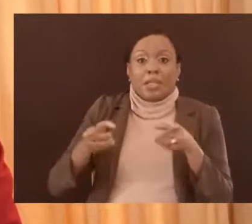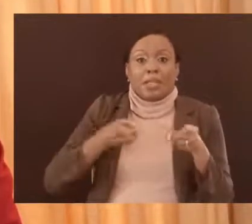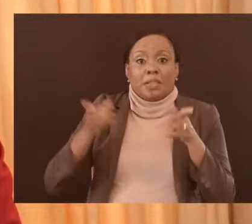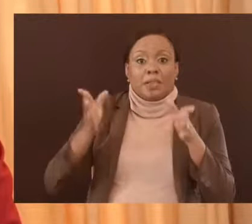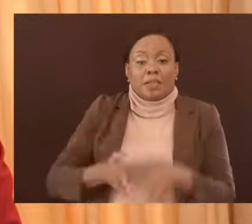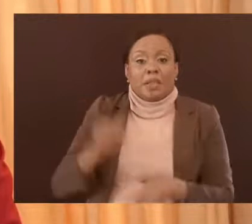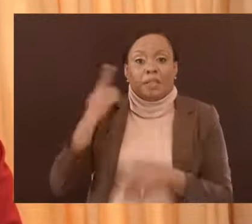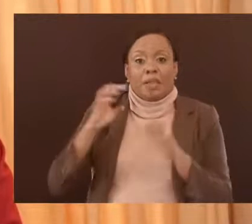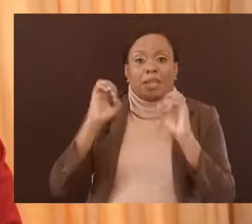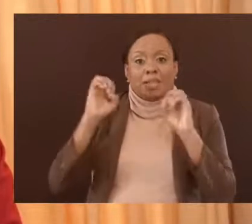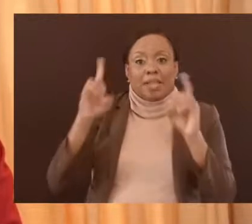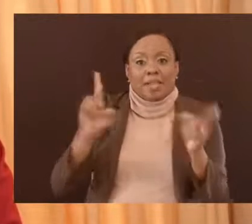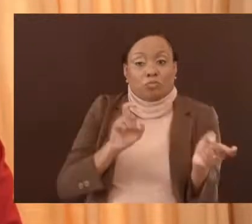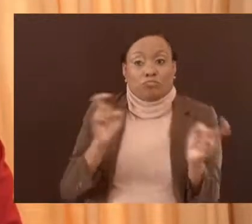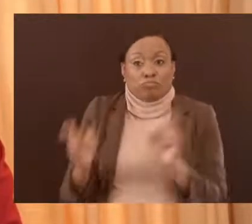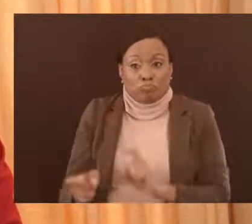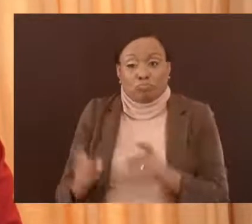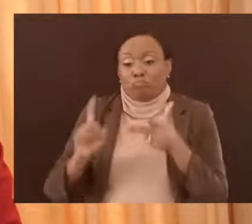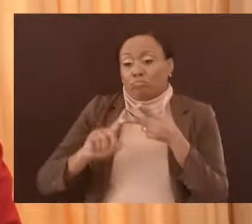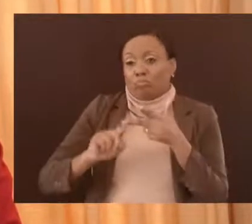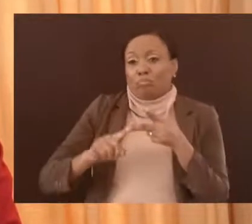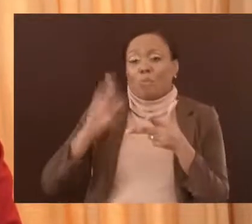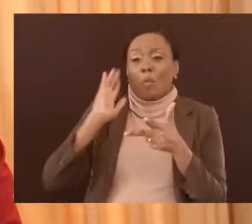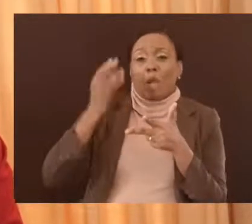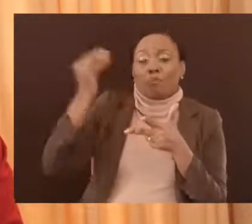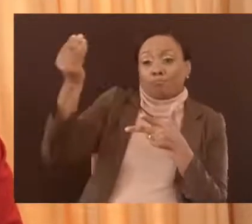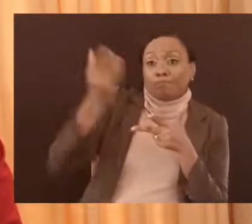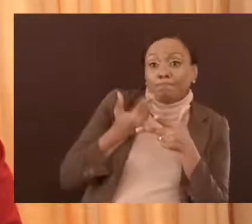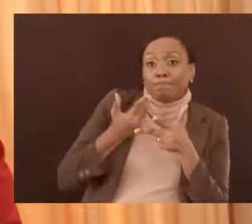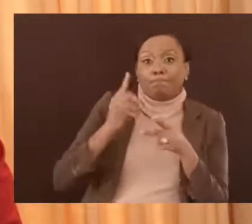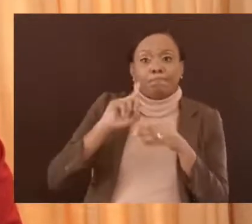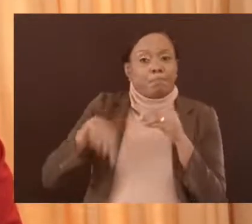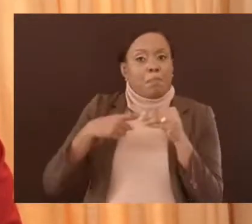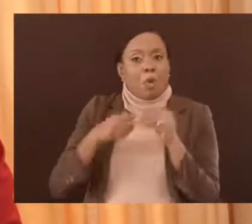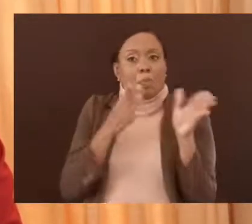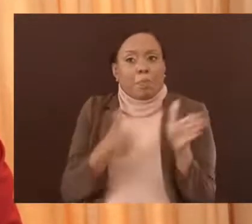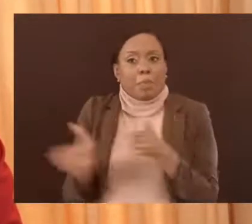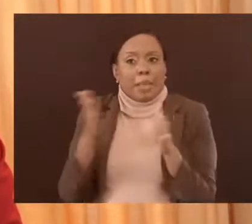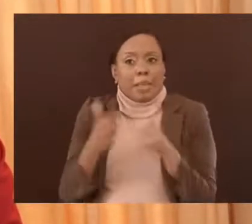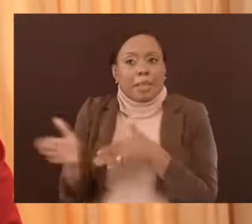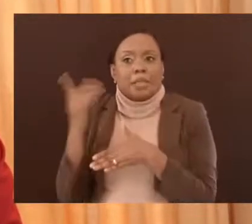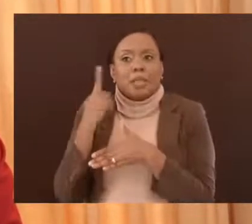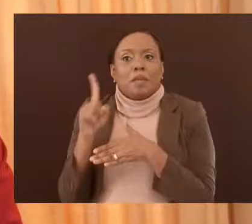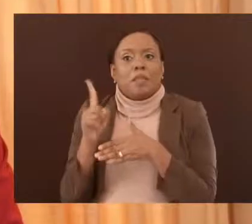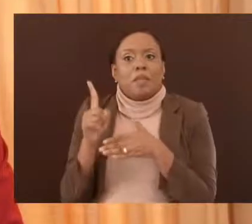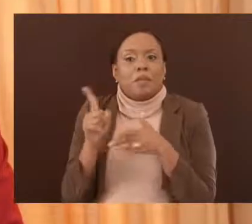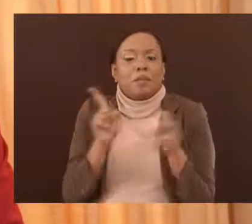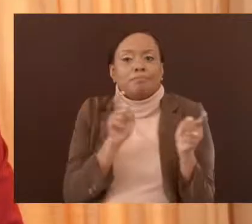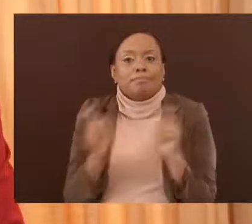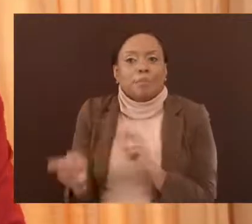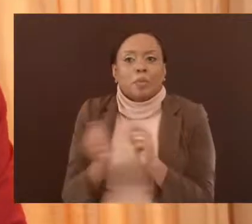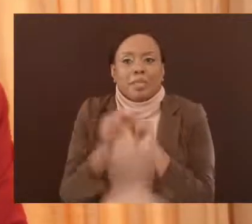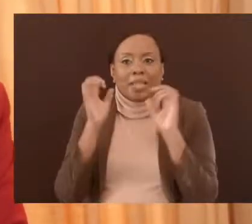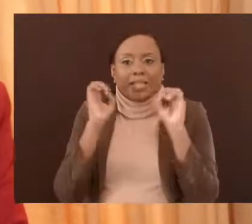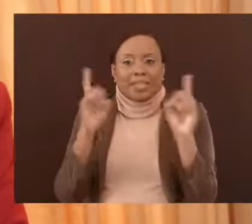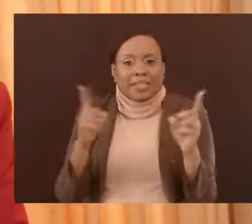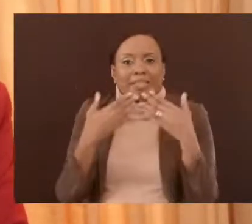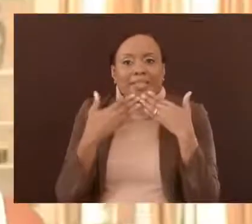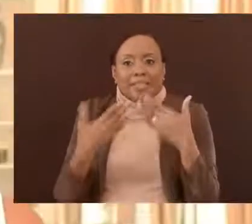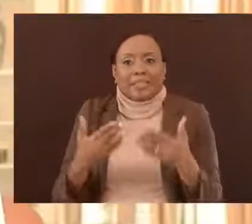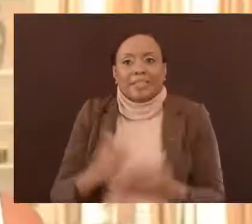of Education Reform, to be able to again outlay the plans as it relates to the upcoming reforms in education. Thank you,